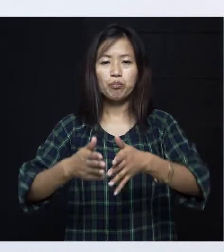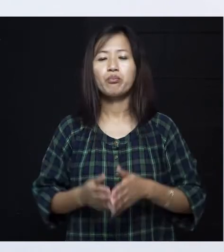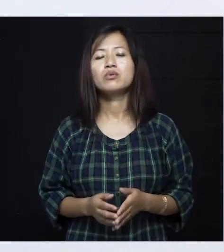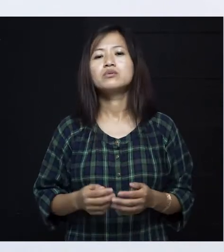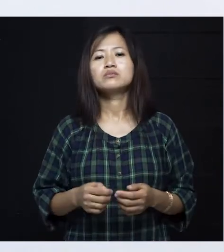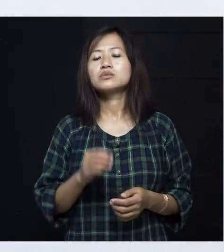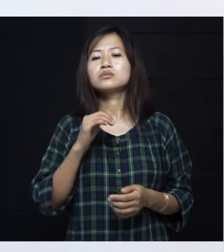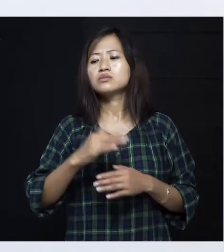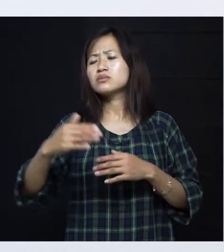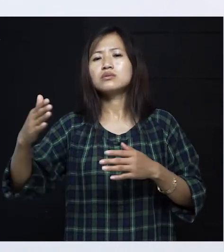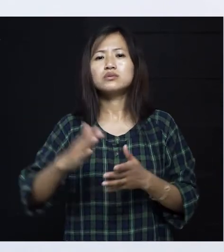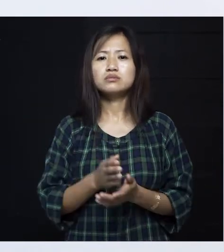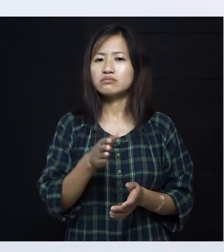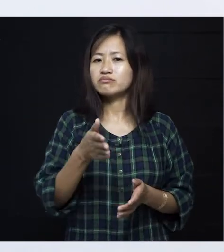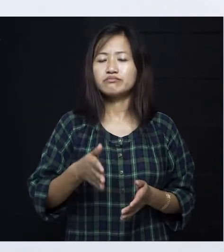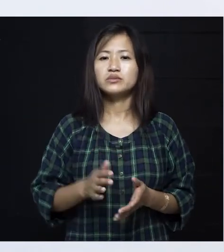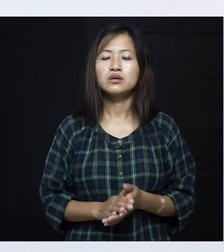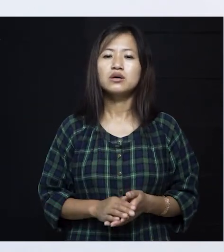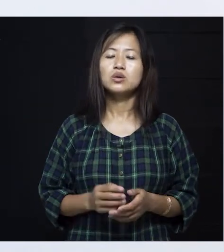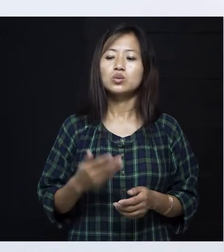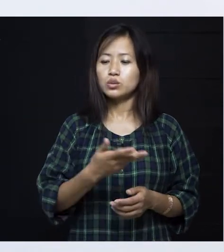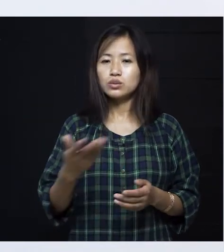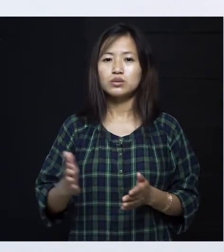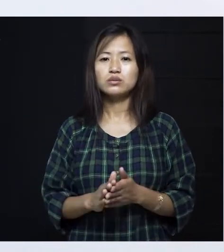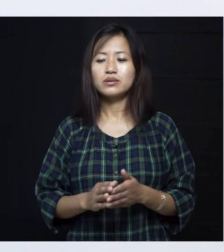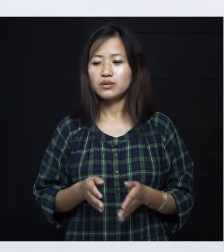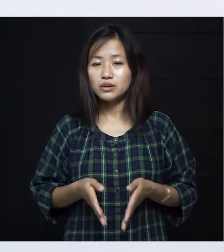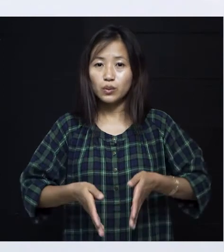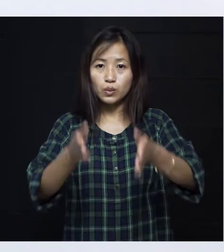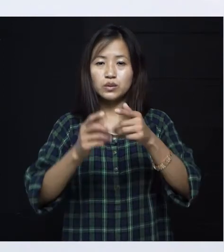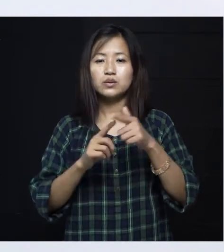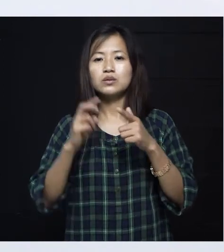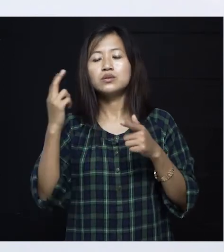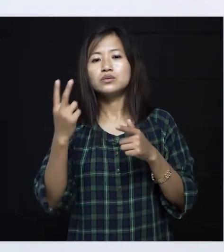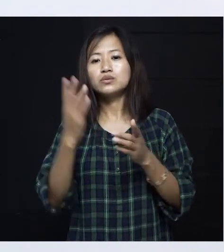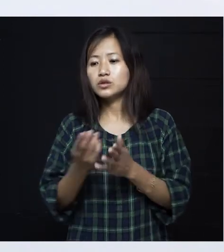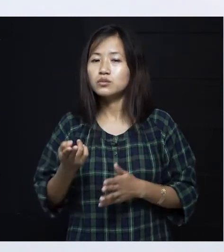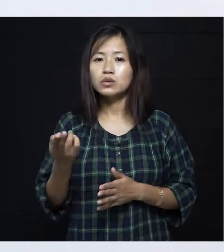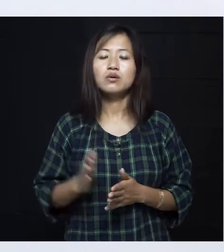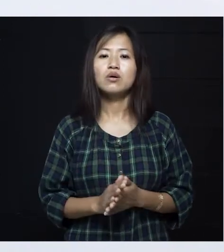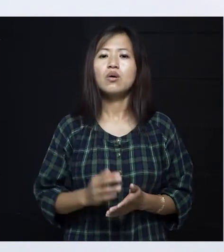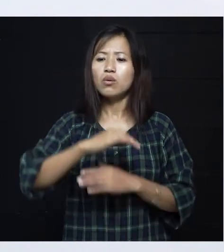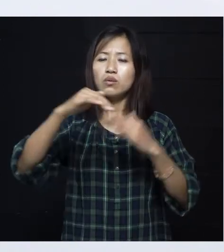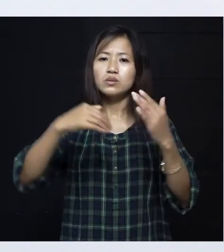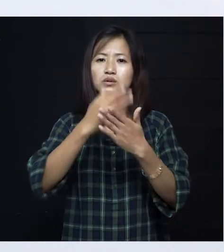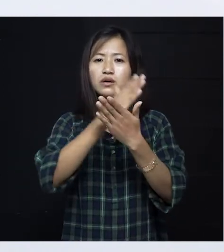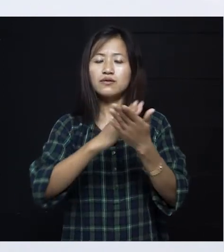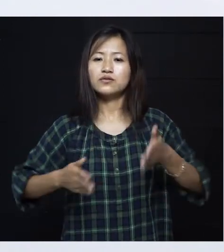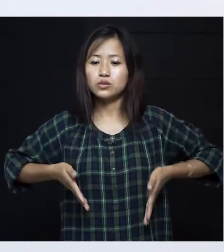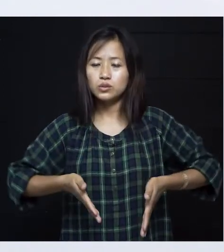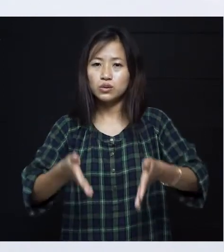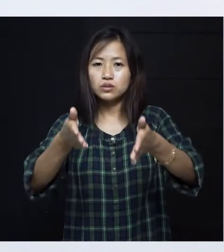problem that is faced by the road transportation. Okay, then another one is almost half of the roads